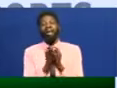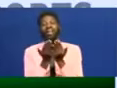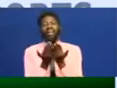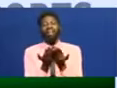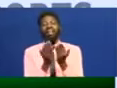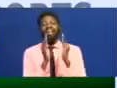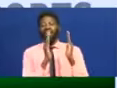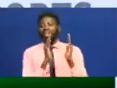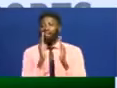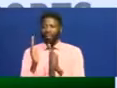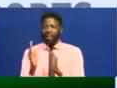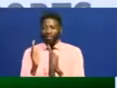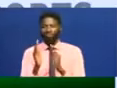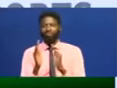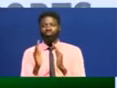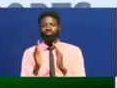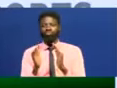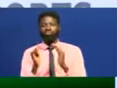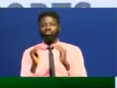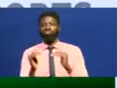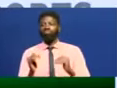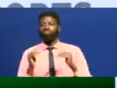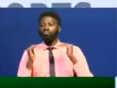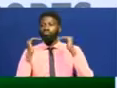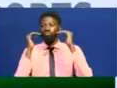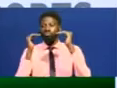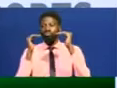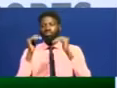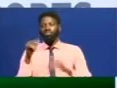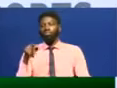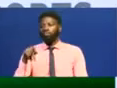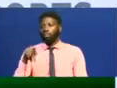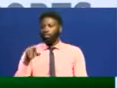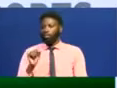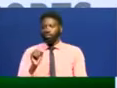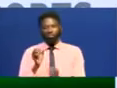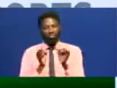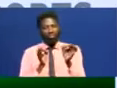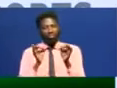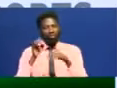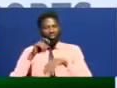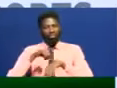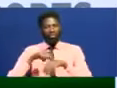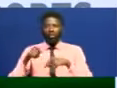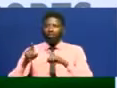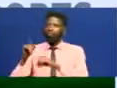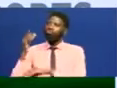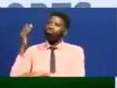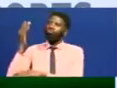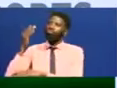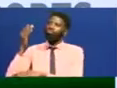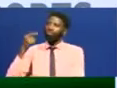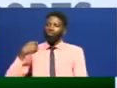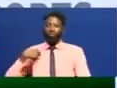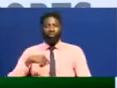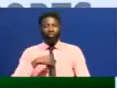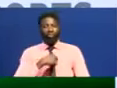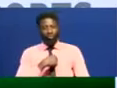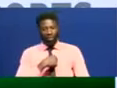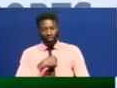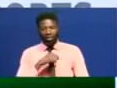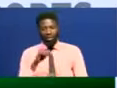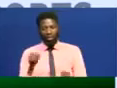level. And as the PS mentioned in his remarks, we were able to